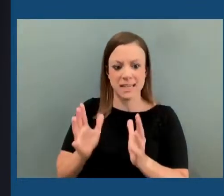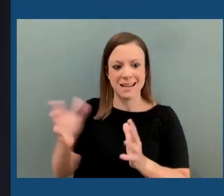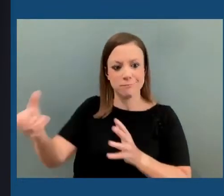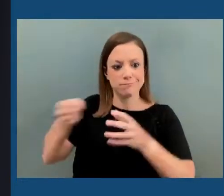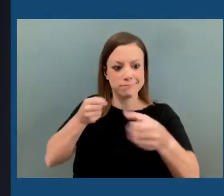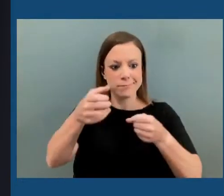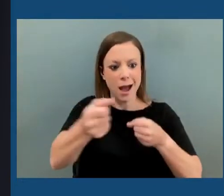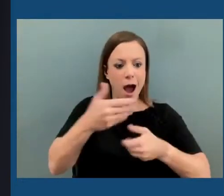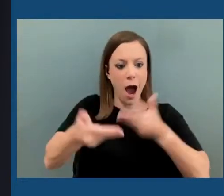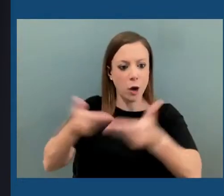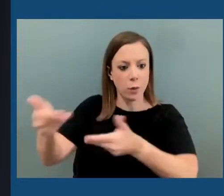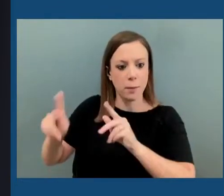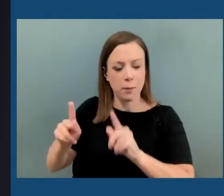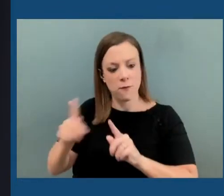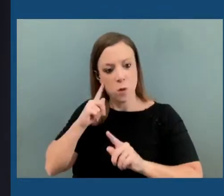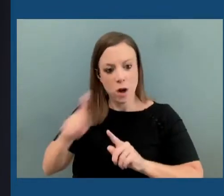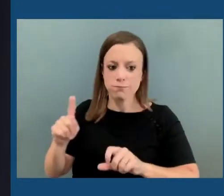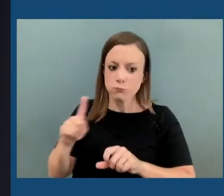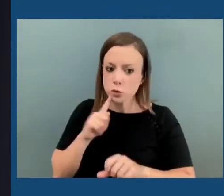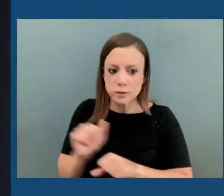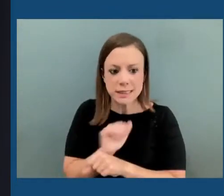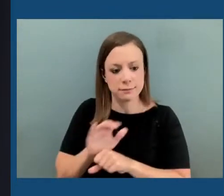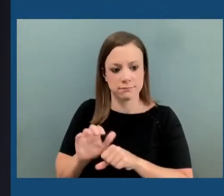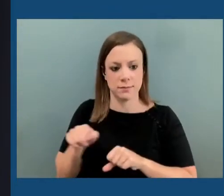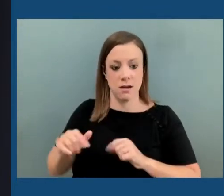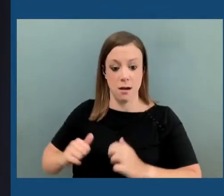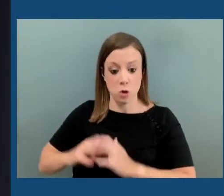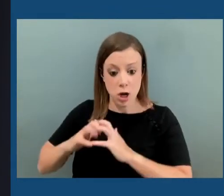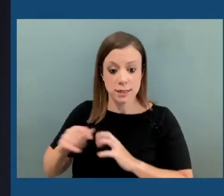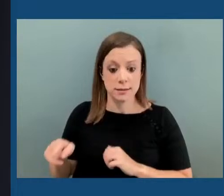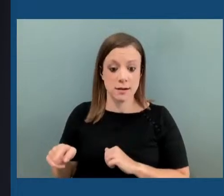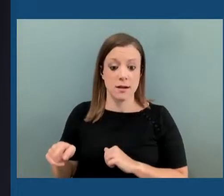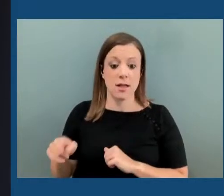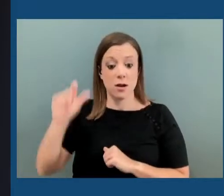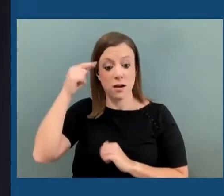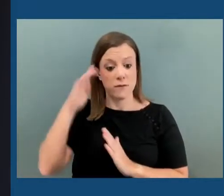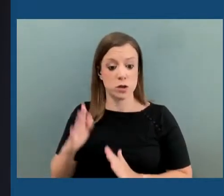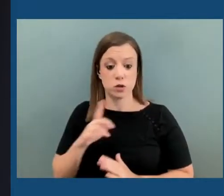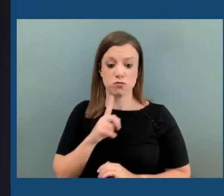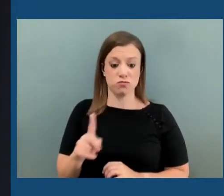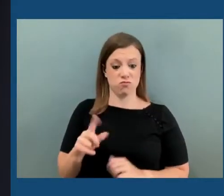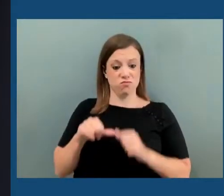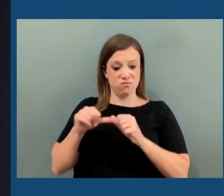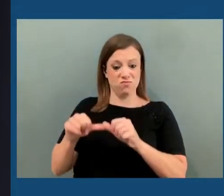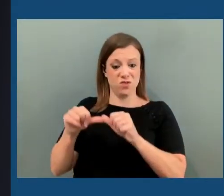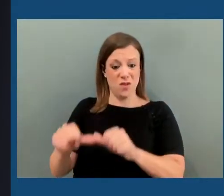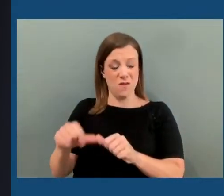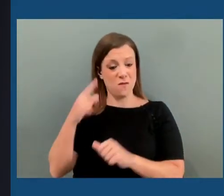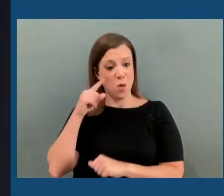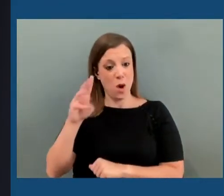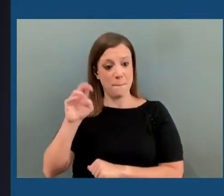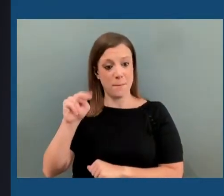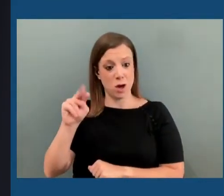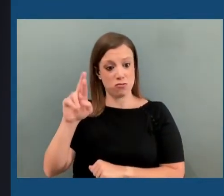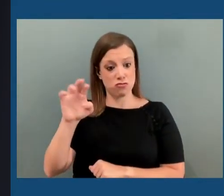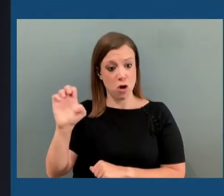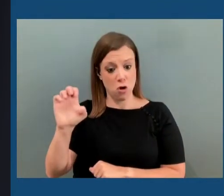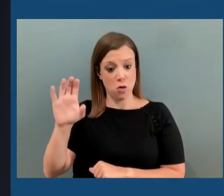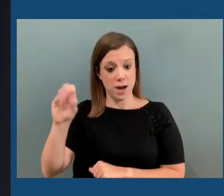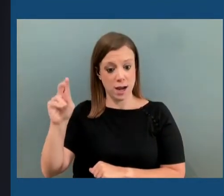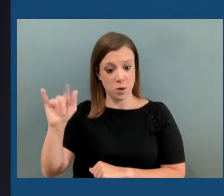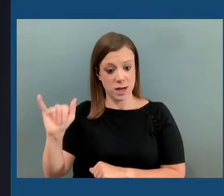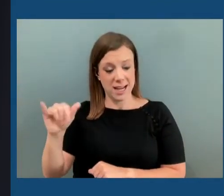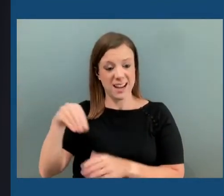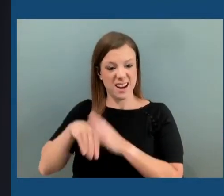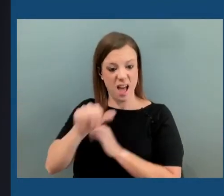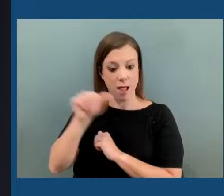a champion for Monroe County and Albany. This is actually the governor's now second trip. I get to stand with her this week